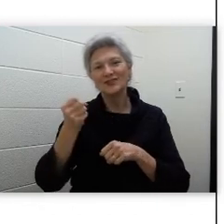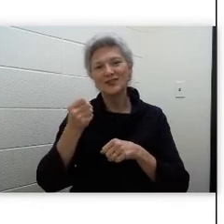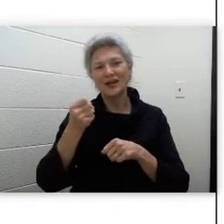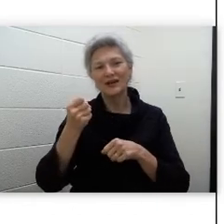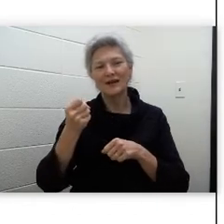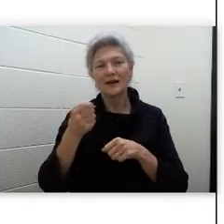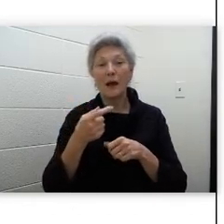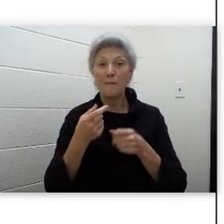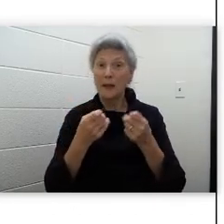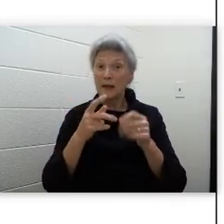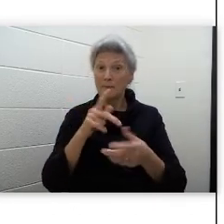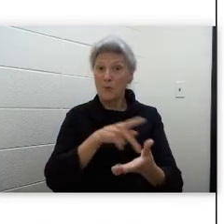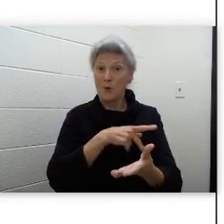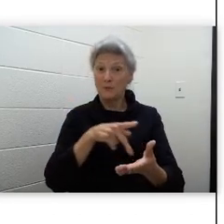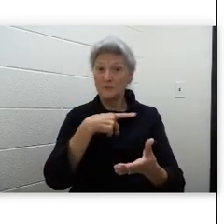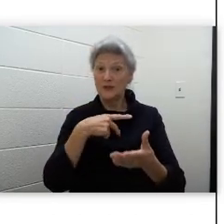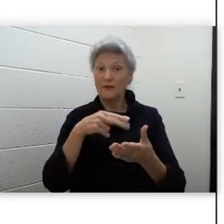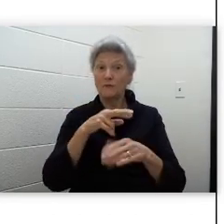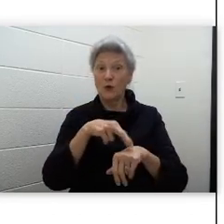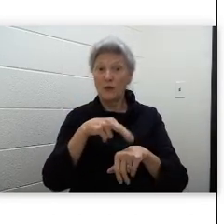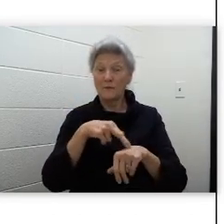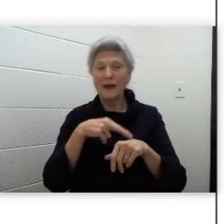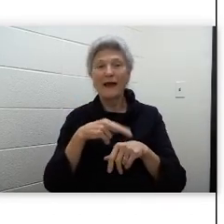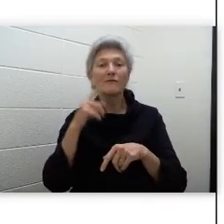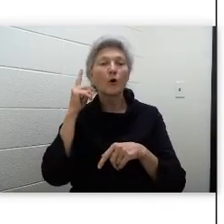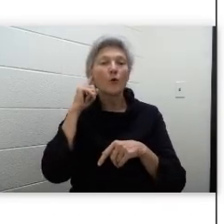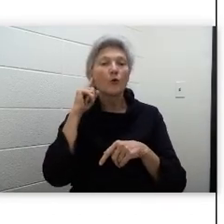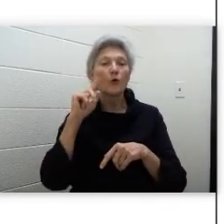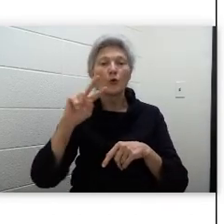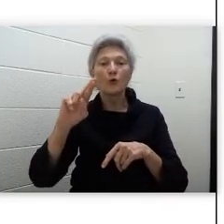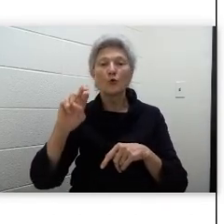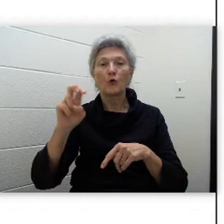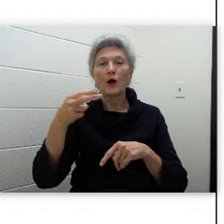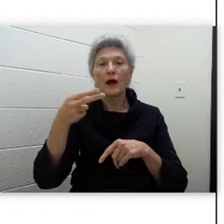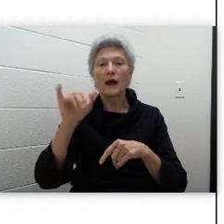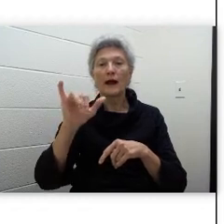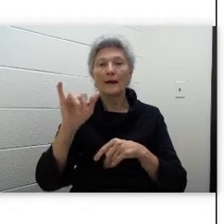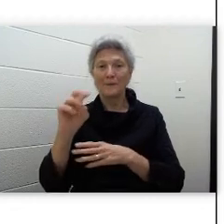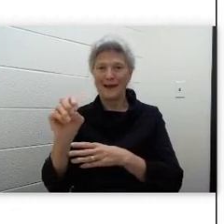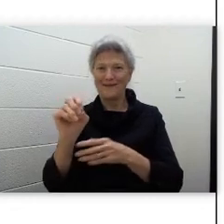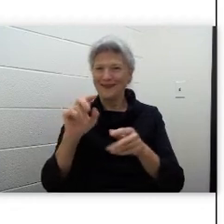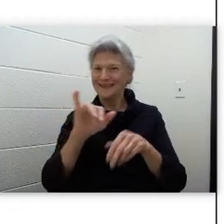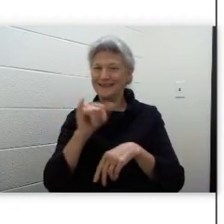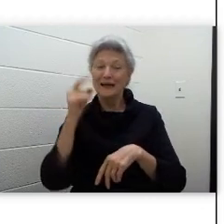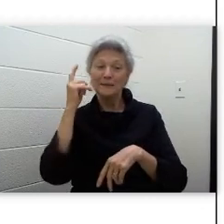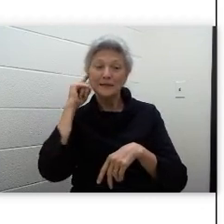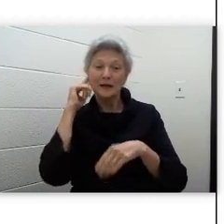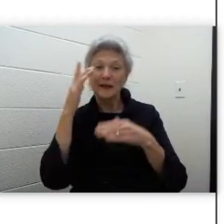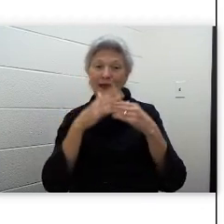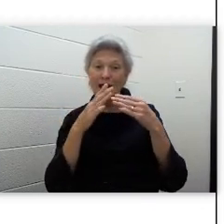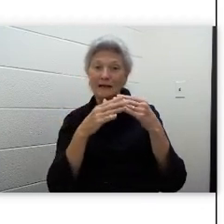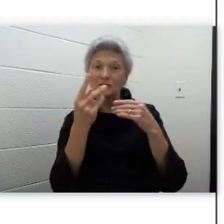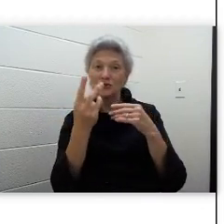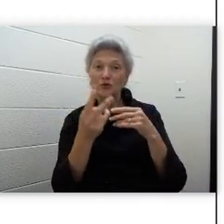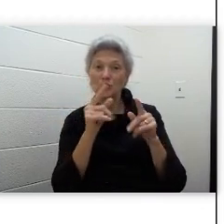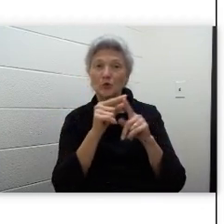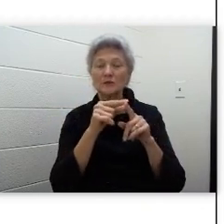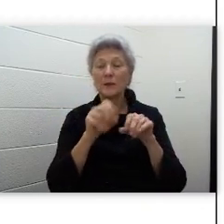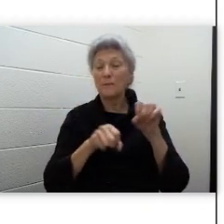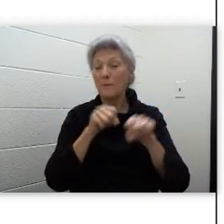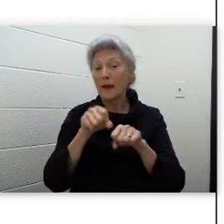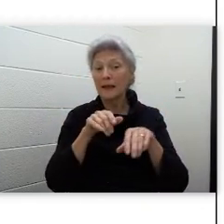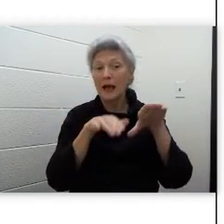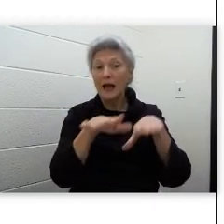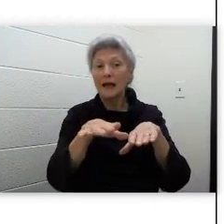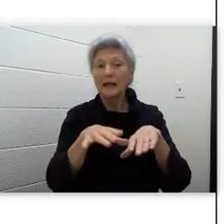Many poems that have rhythm also have rhyme. Rhyme is having the same sound at the end of two or more words, like bike, hike,